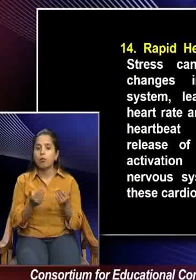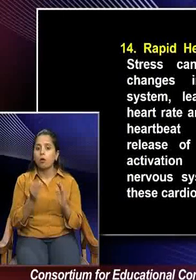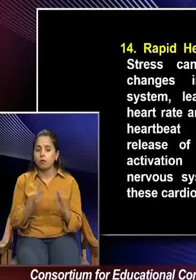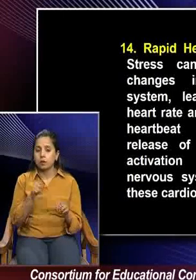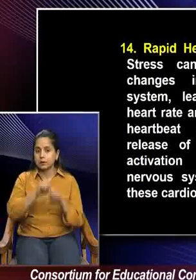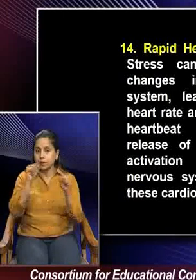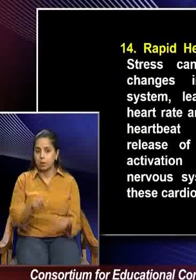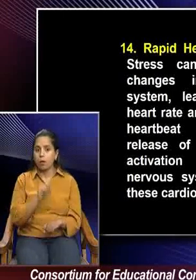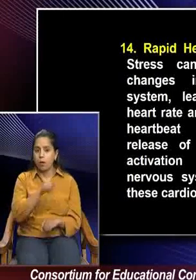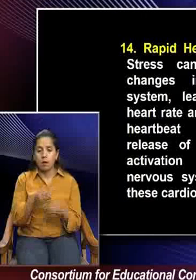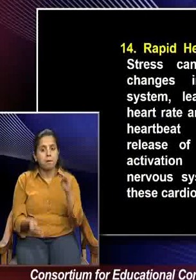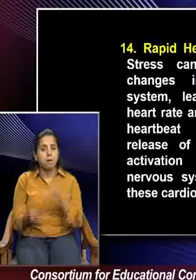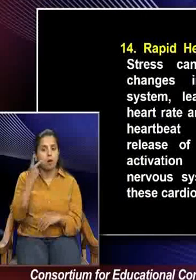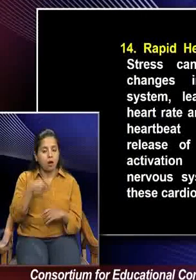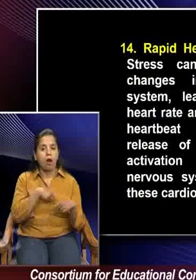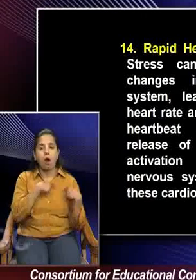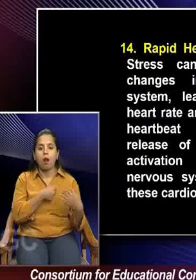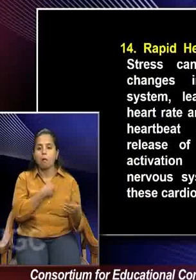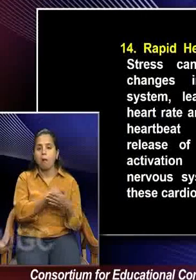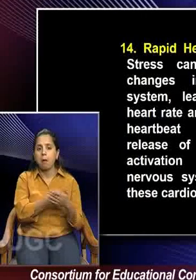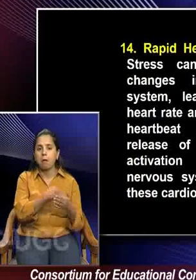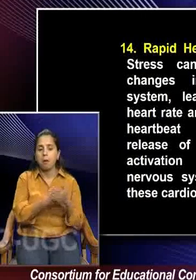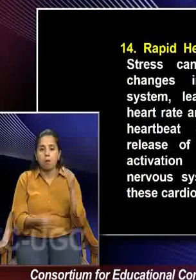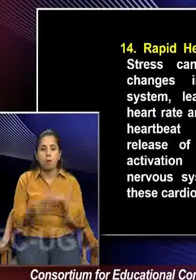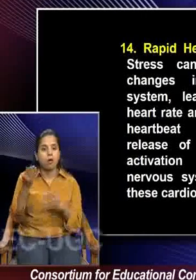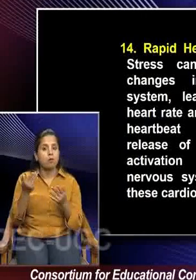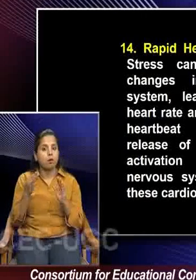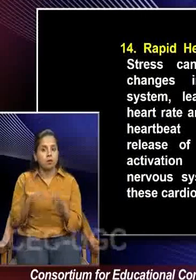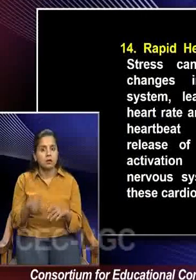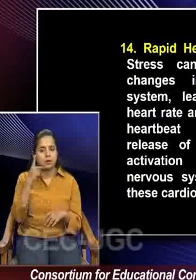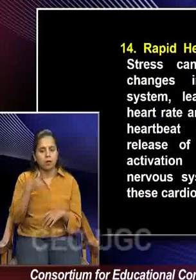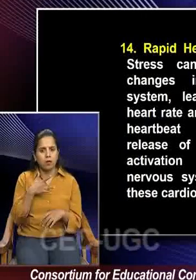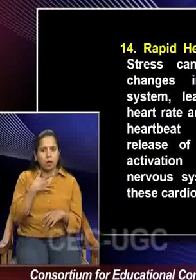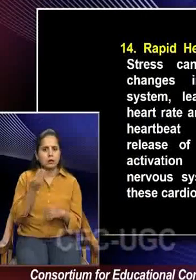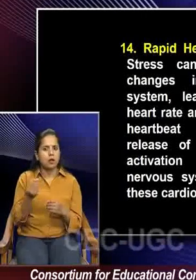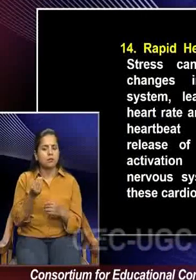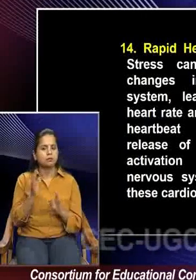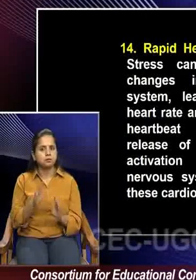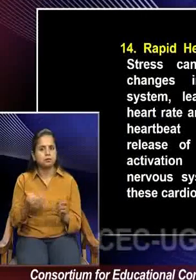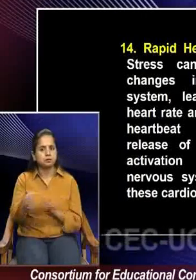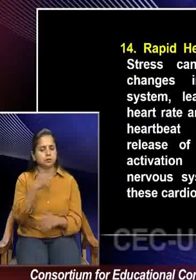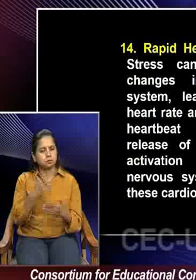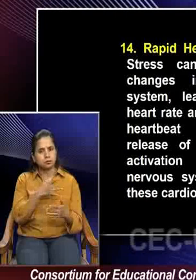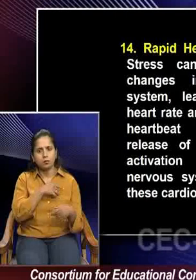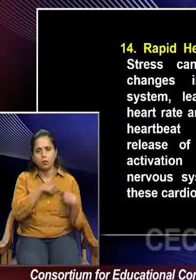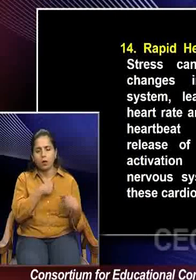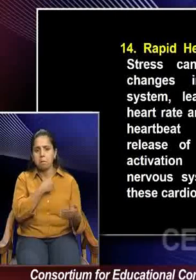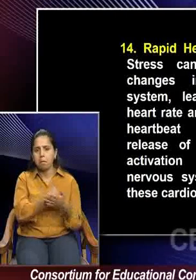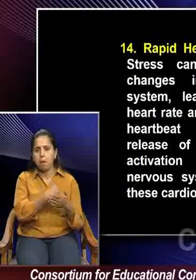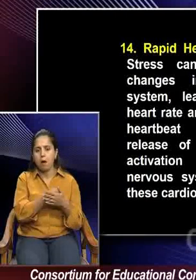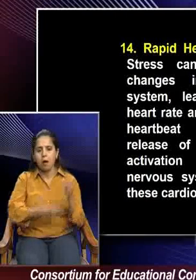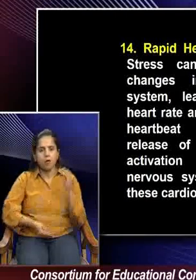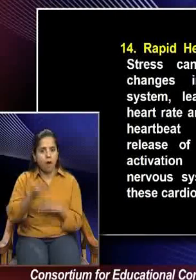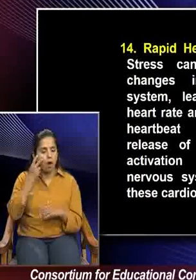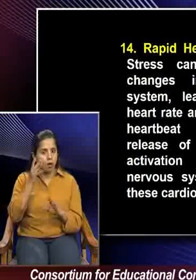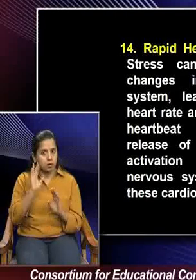an increased heart rate and the sensations of a rapid heartbeat